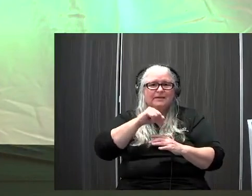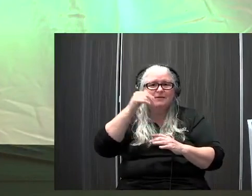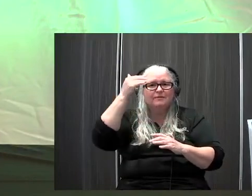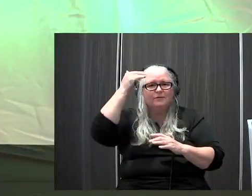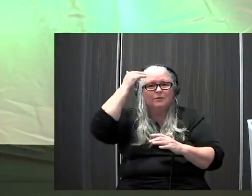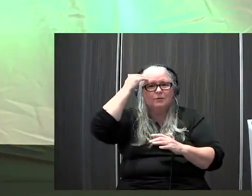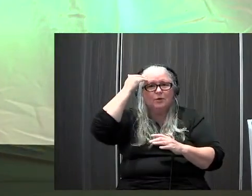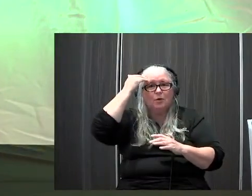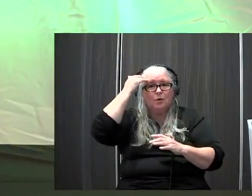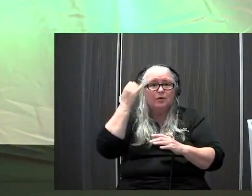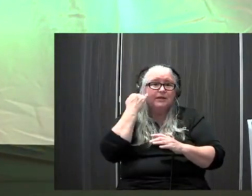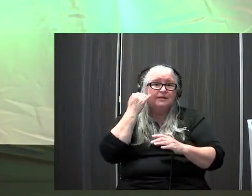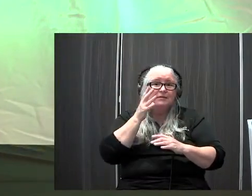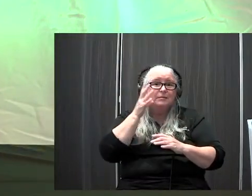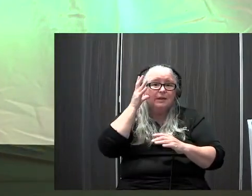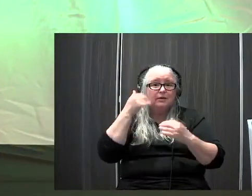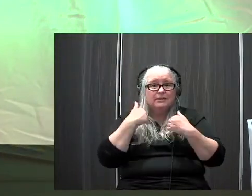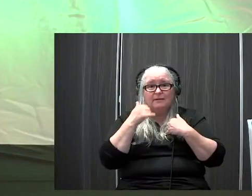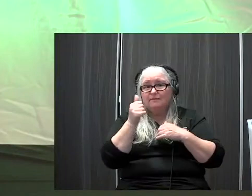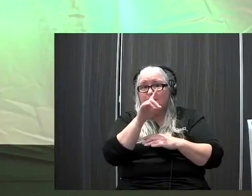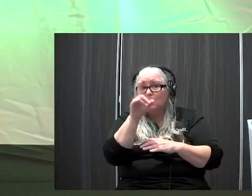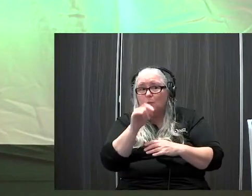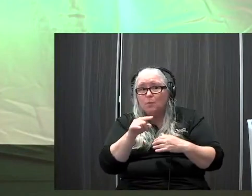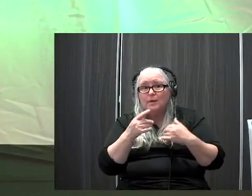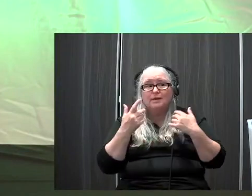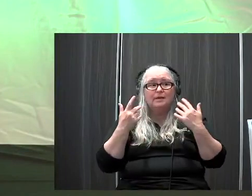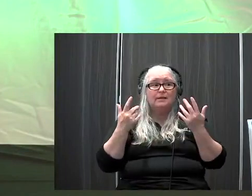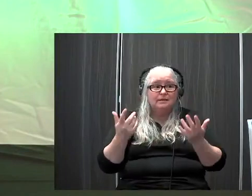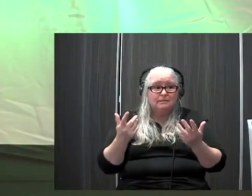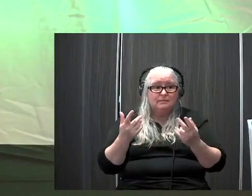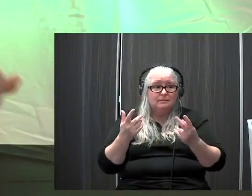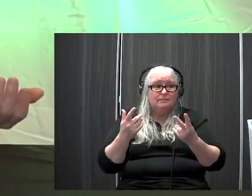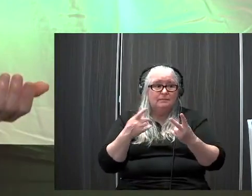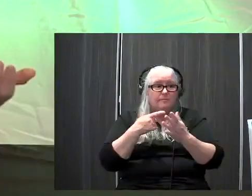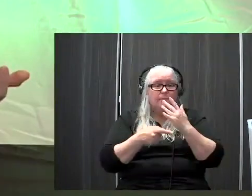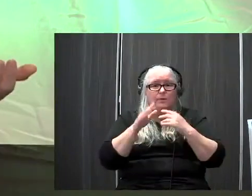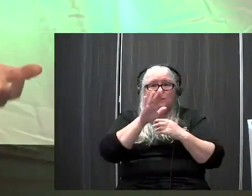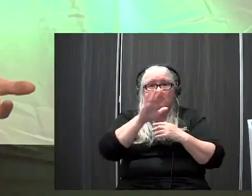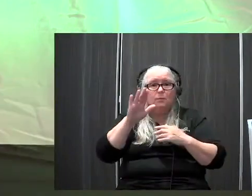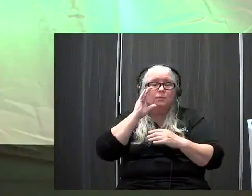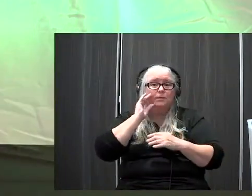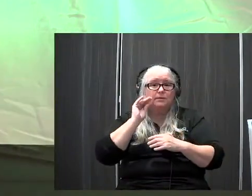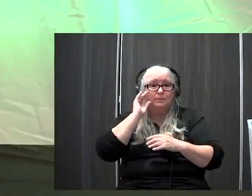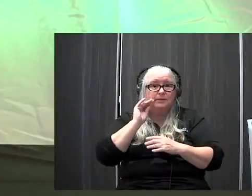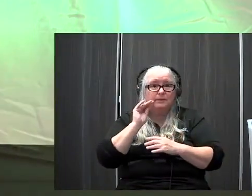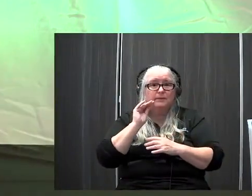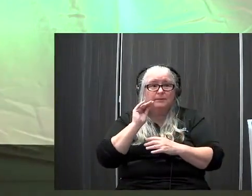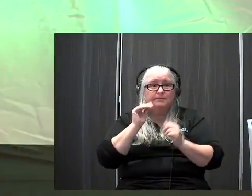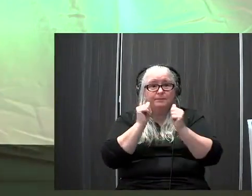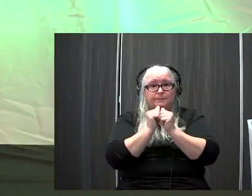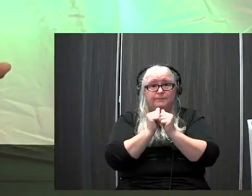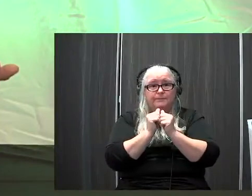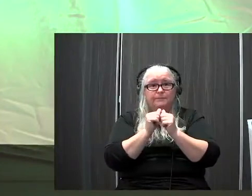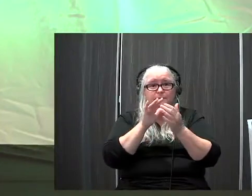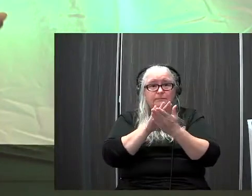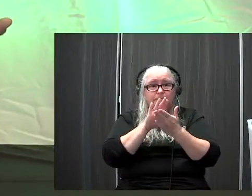chat if parents have either any questions or if what your experience has been like with the school teams, positive